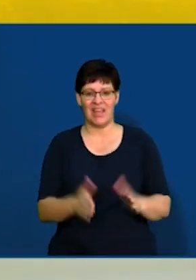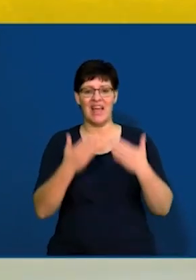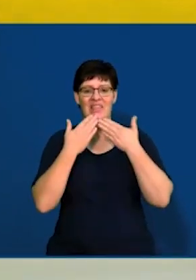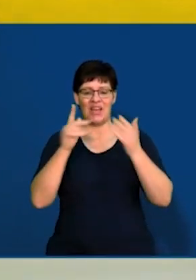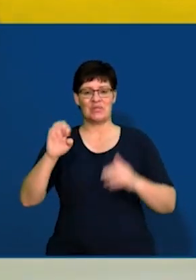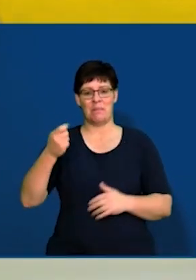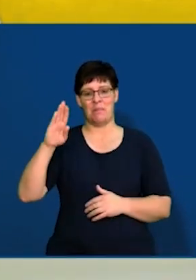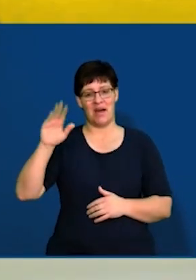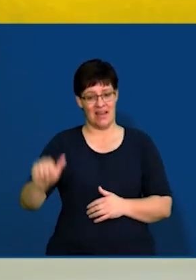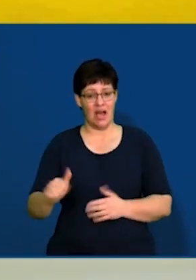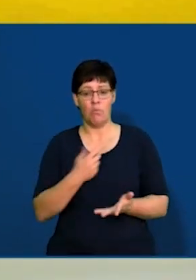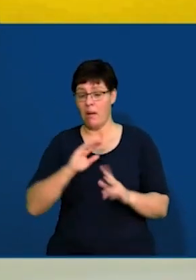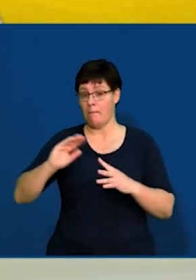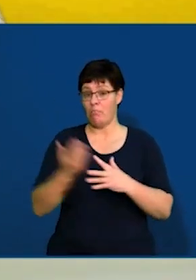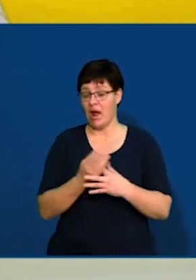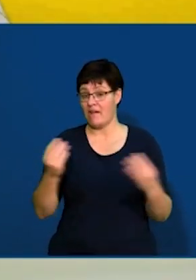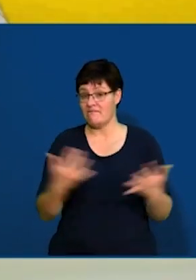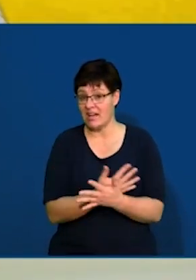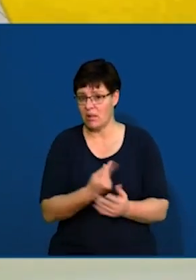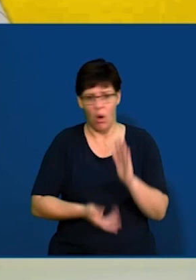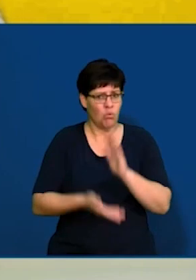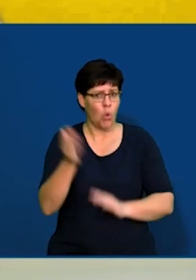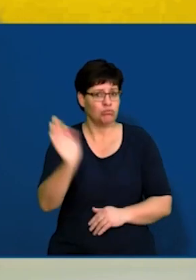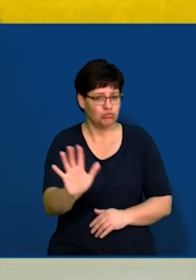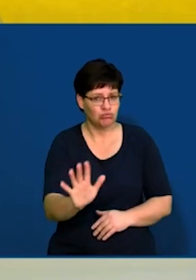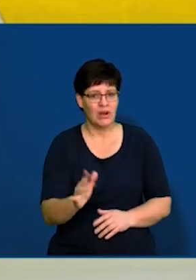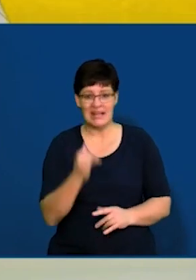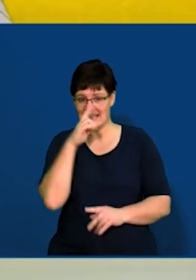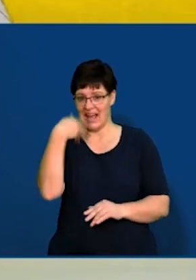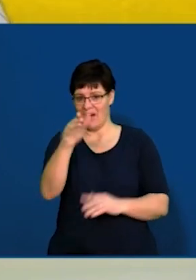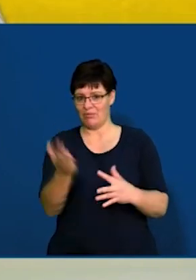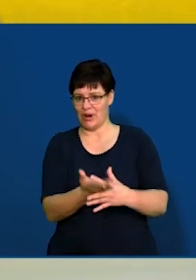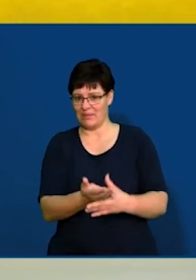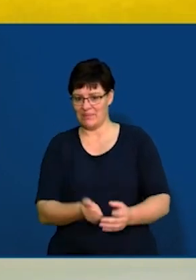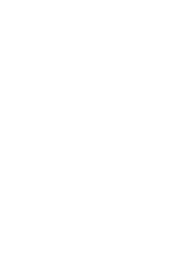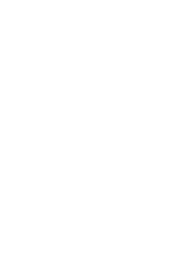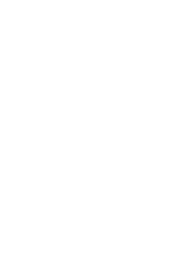Timba. Guys, we're going to take a quick break, but don't go anywhere. We'll see you straight after this.